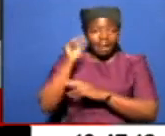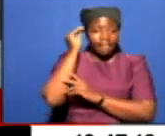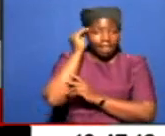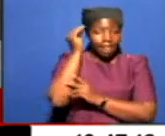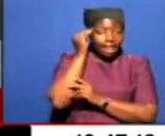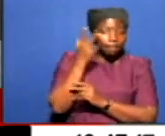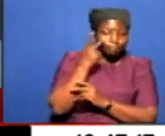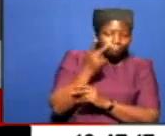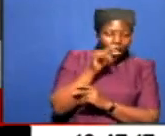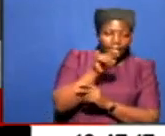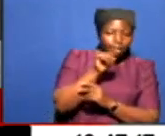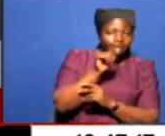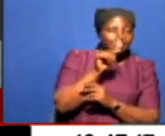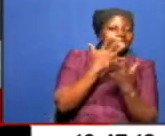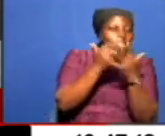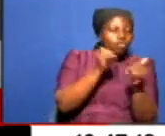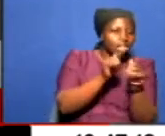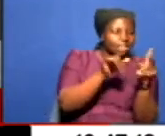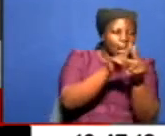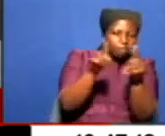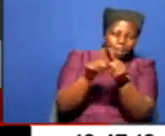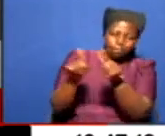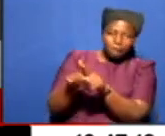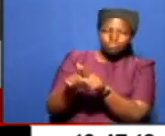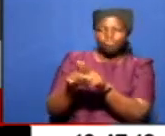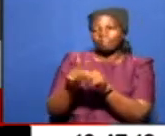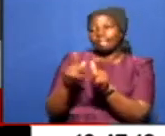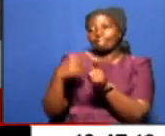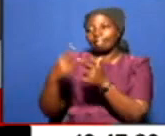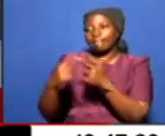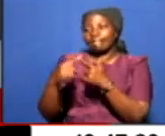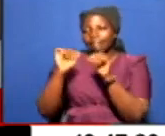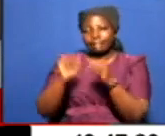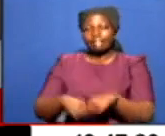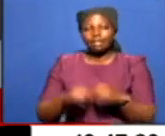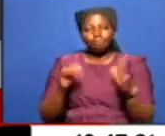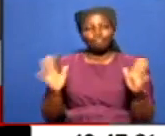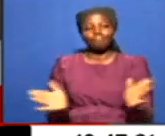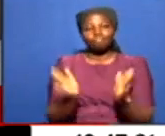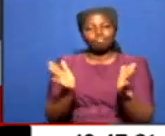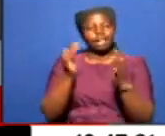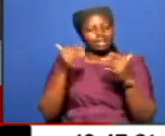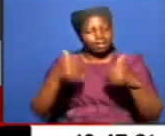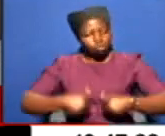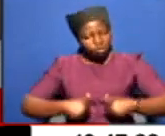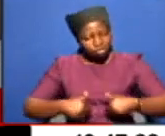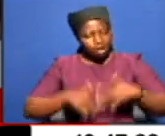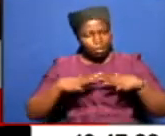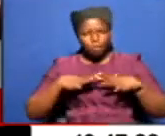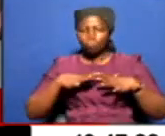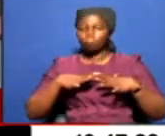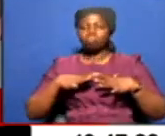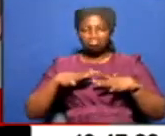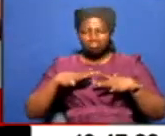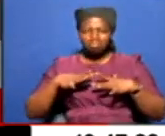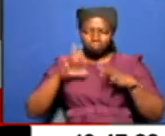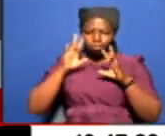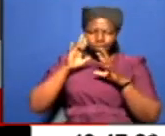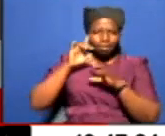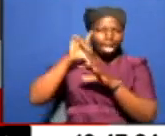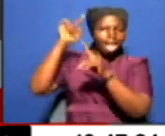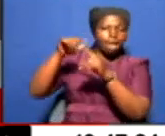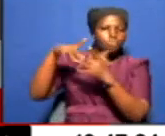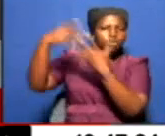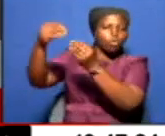at those common features, therefore that can be able to excite young people to not look at Nairobi Nairobi as the best place to go to,